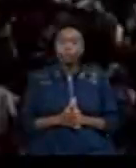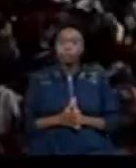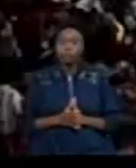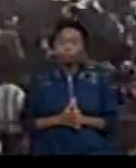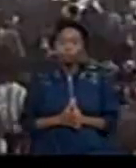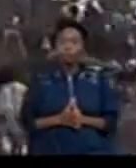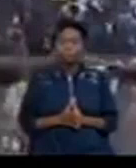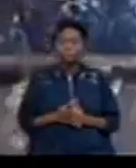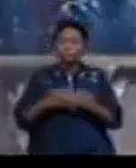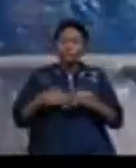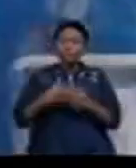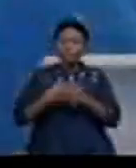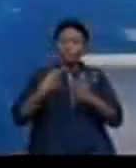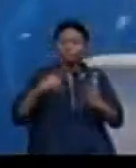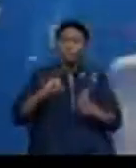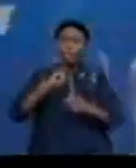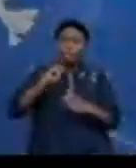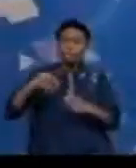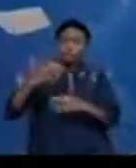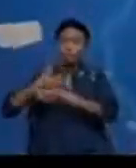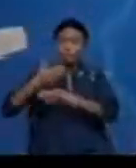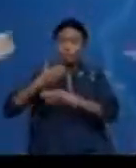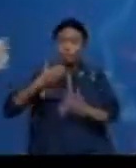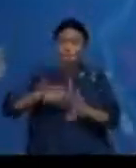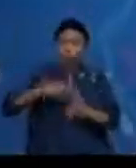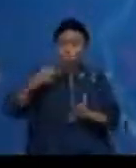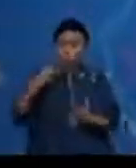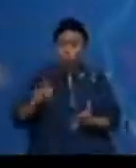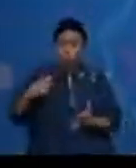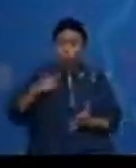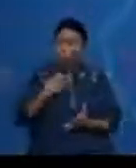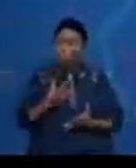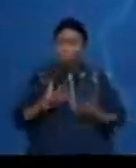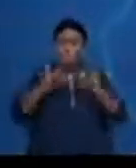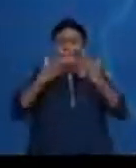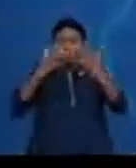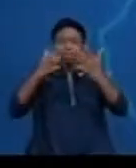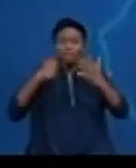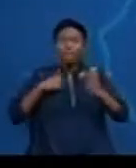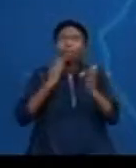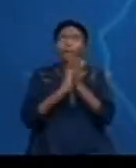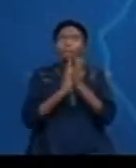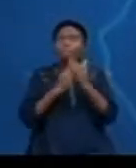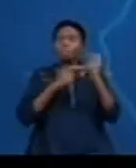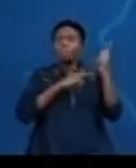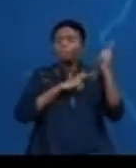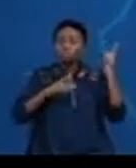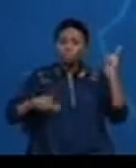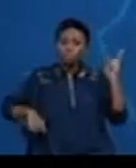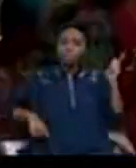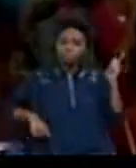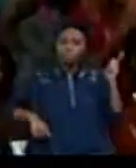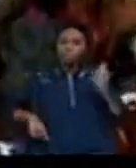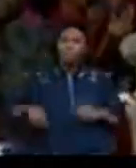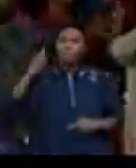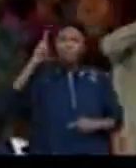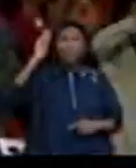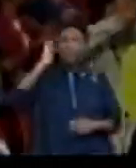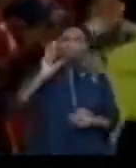Even before the Jericho walls fall, we're shouting, we're praising the Lord. He